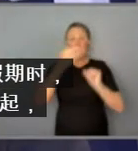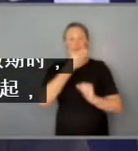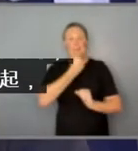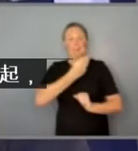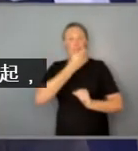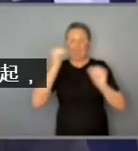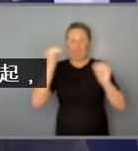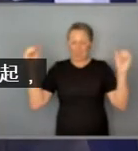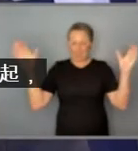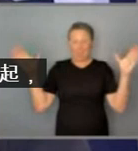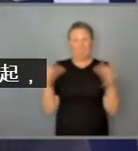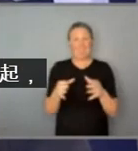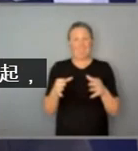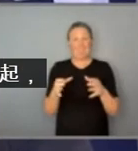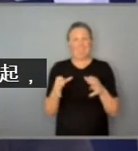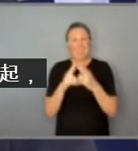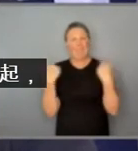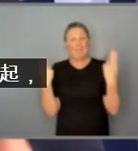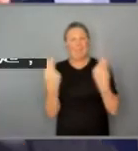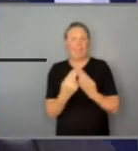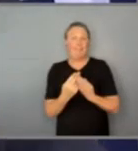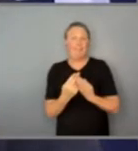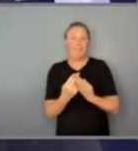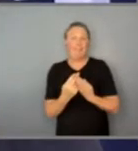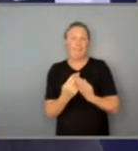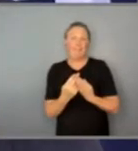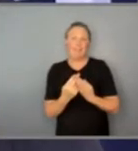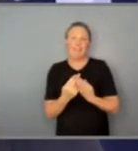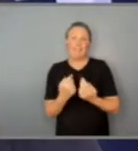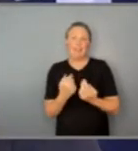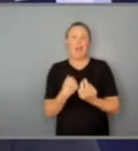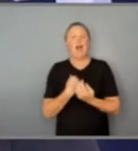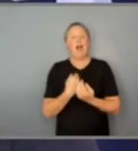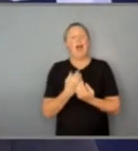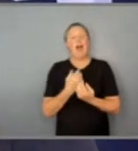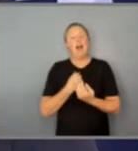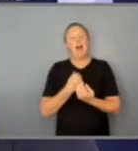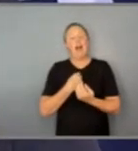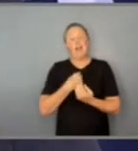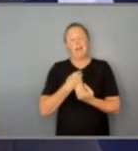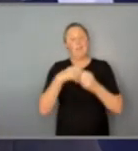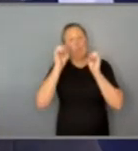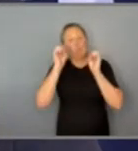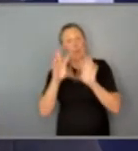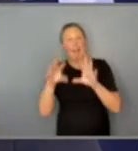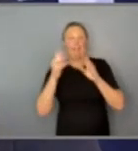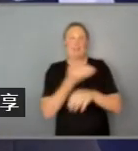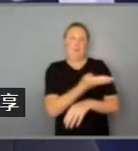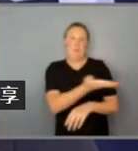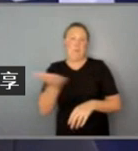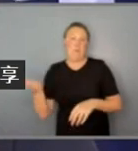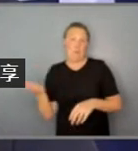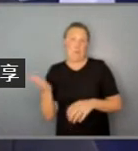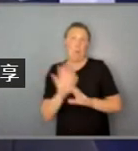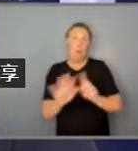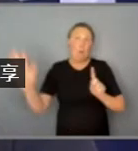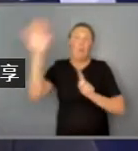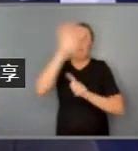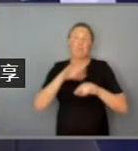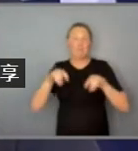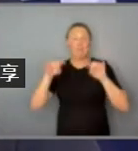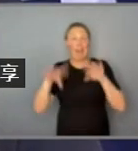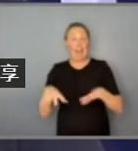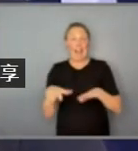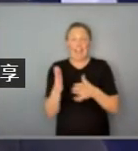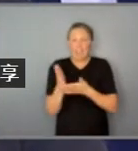as we go into this Christmas break. I pray God's blessing on all of you right across the country as you share this very special time